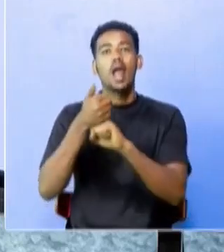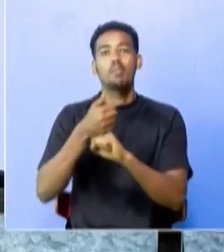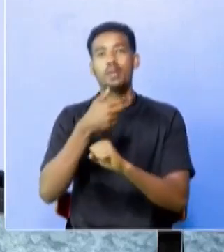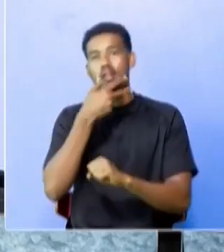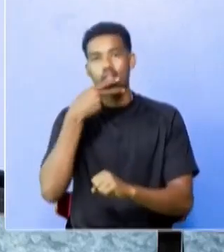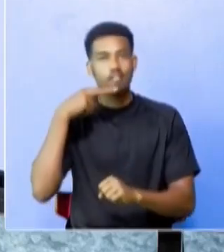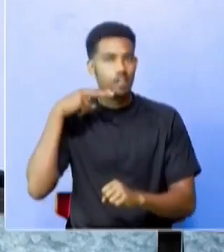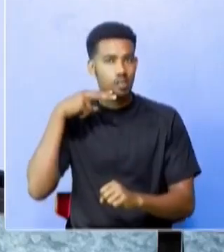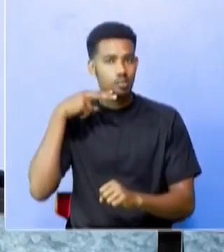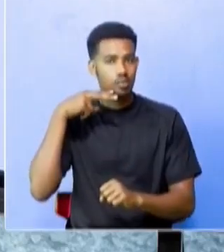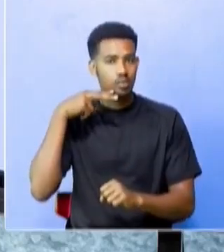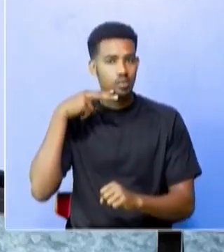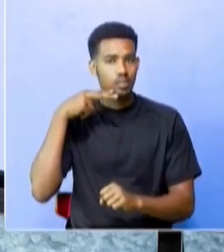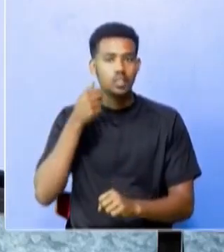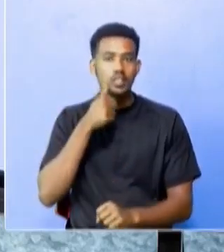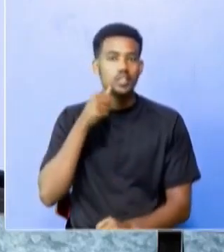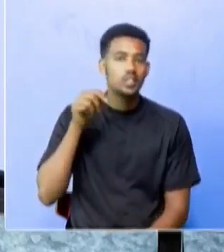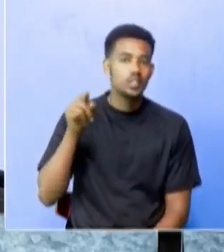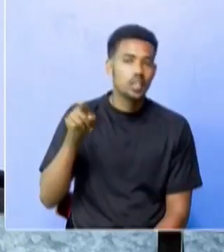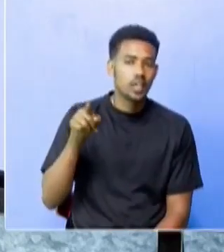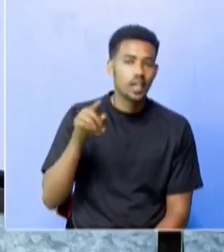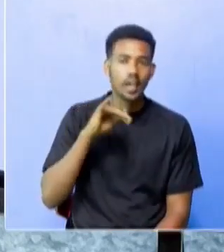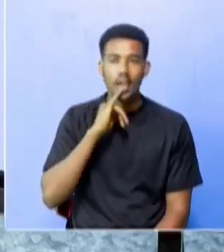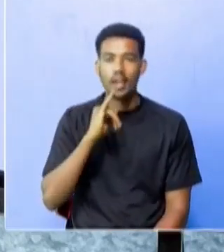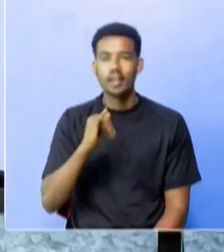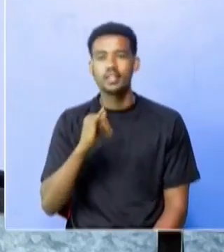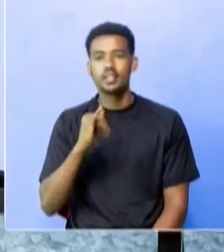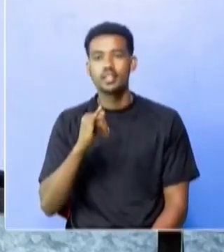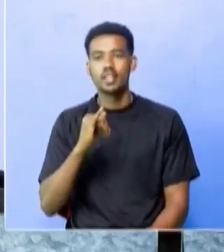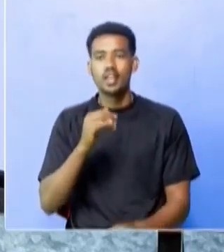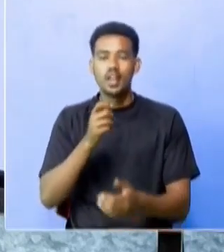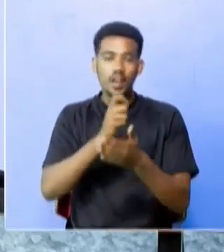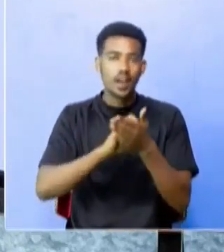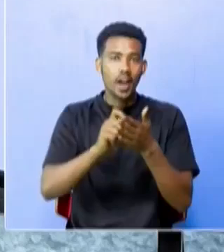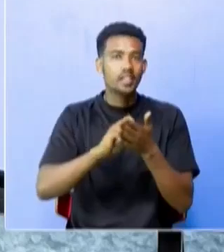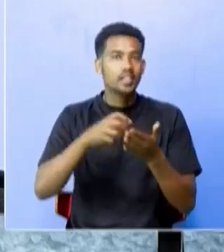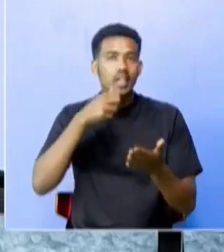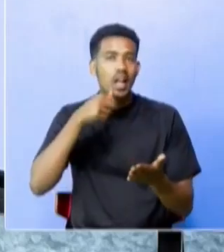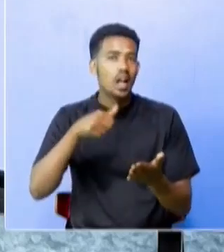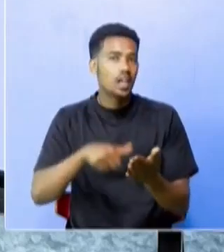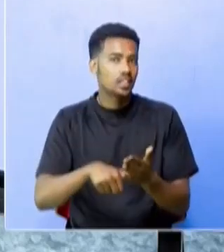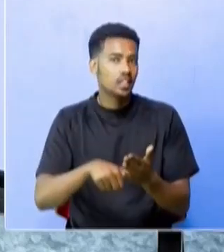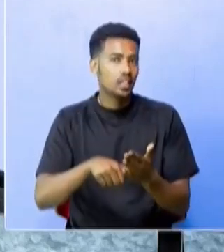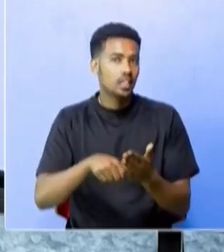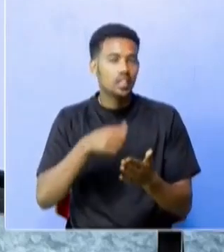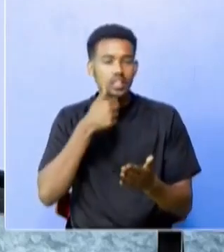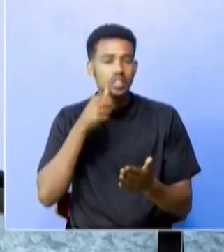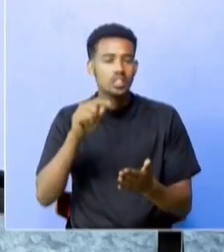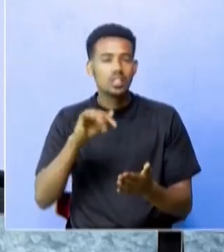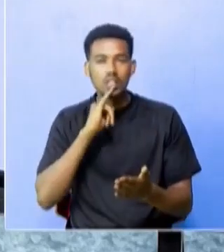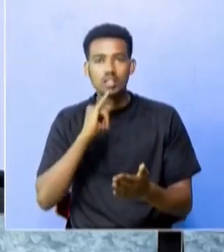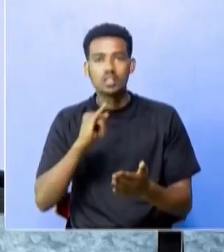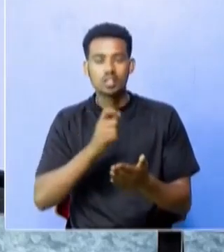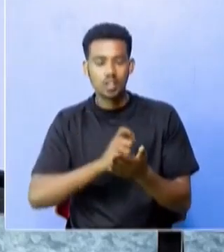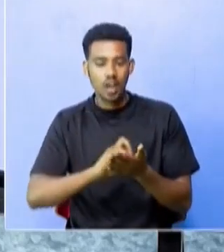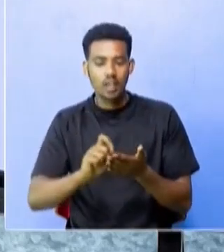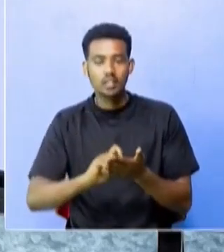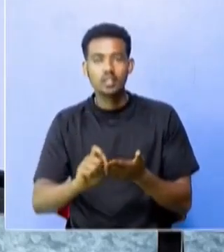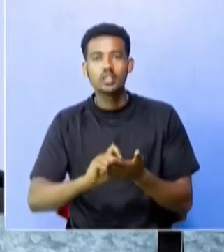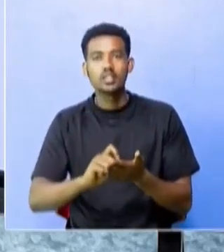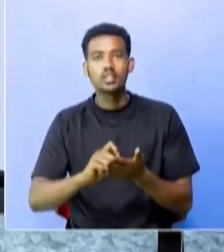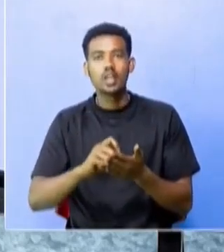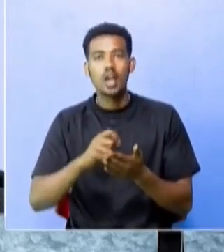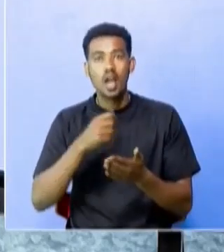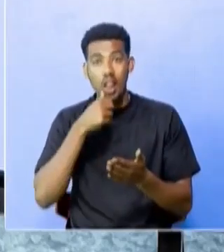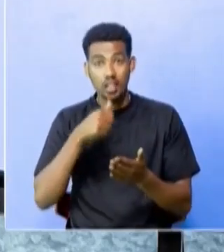example, she is writing a letter. She is writing a letter.